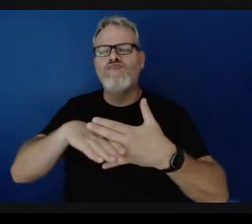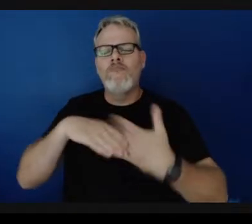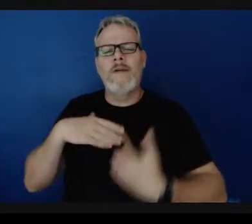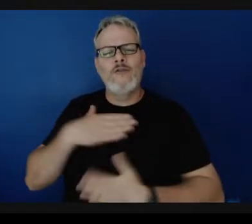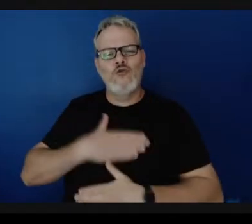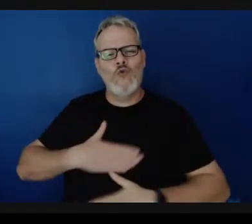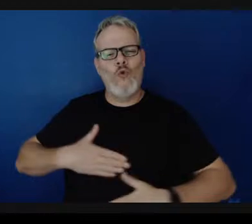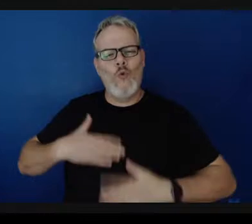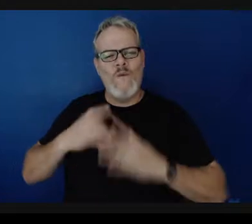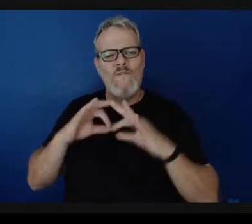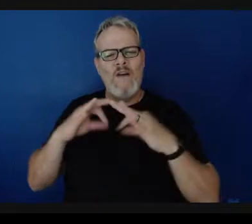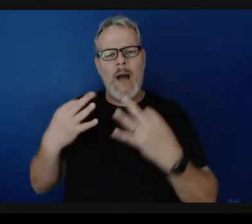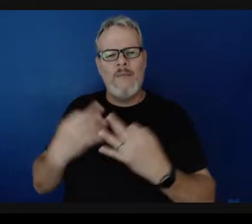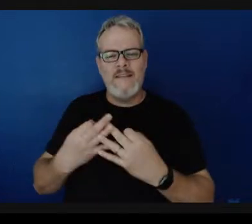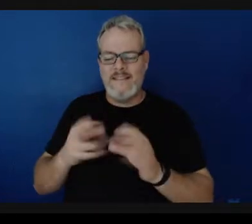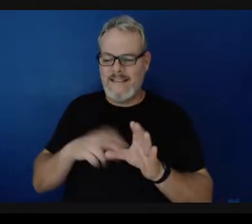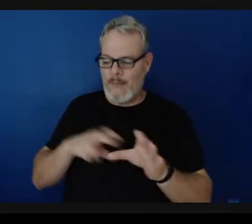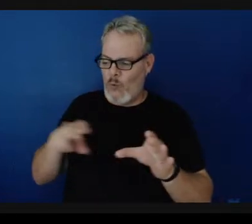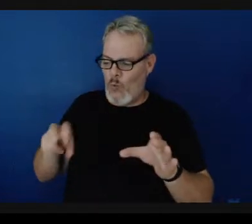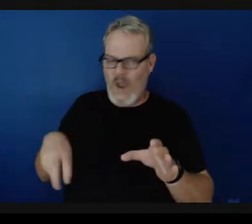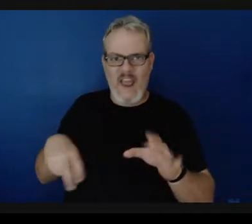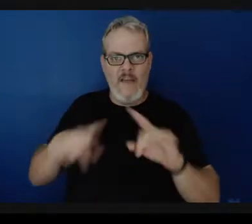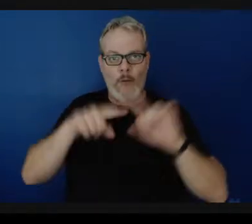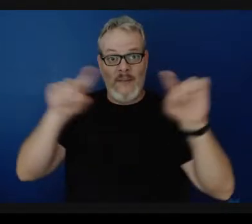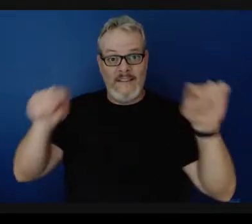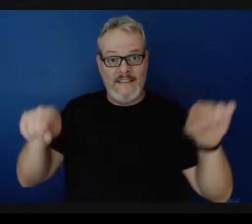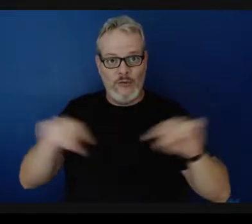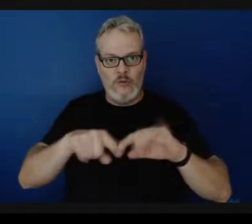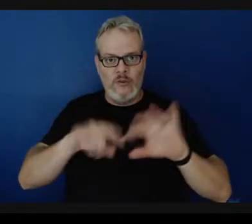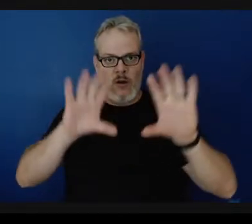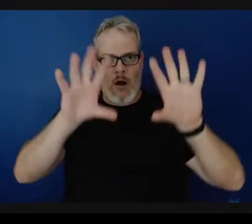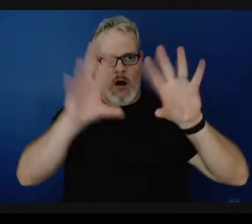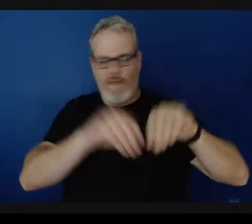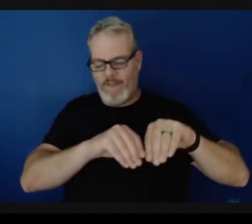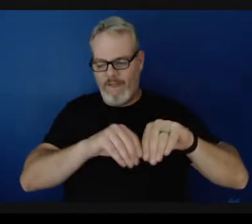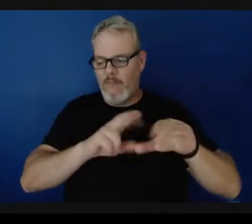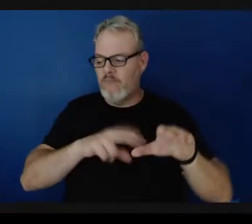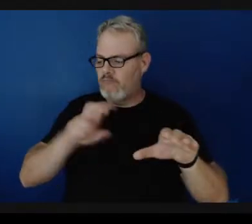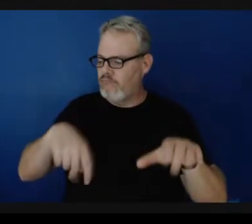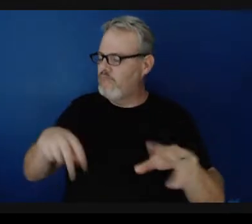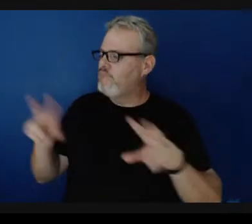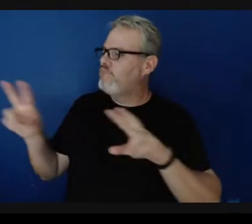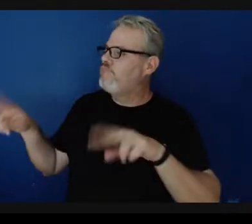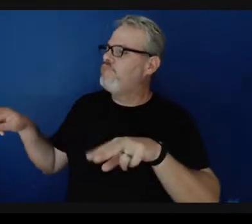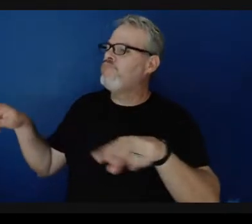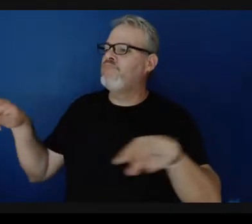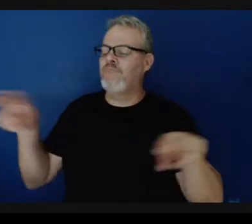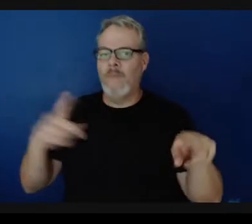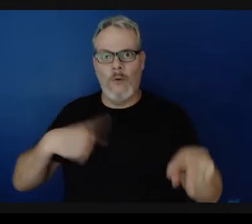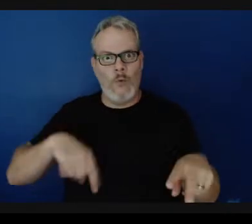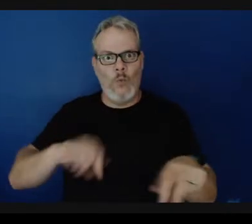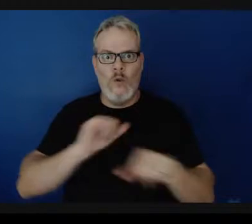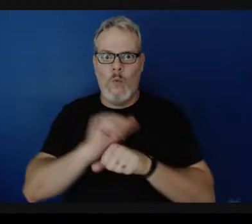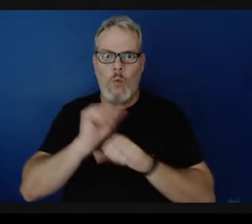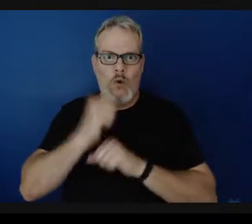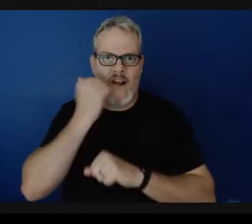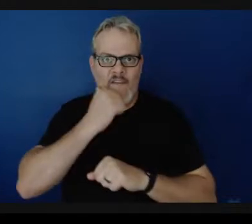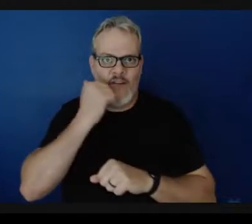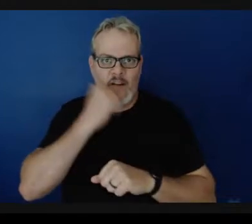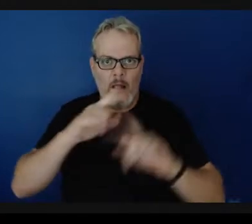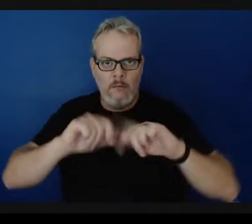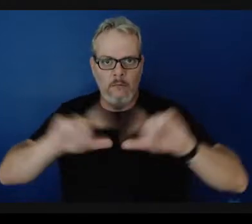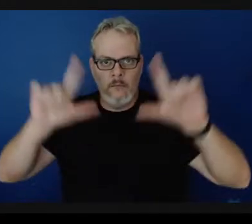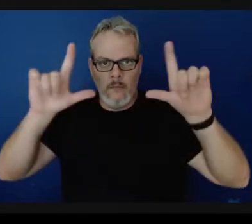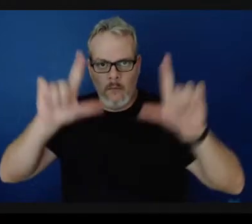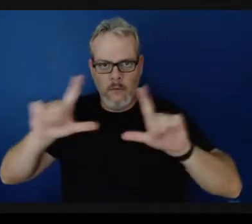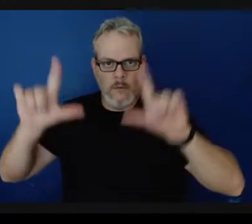some fresh air, step away from the screens for a while. That's what we're doing. We spend pretty much every day staring at multiple screens, and it's going to feel